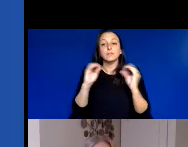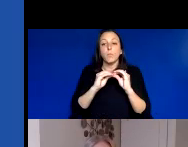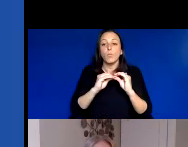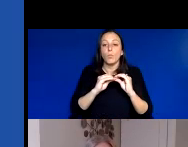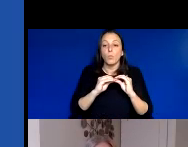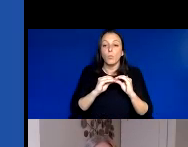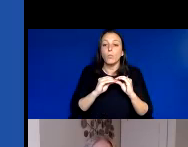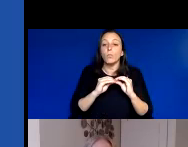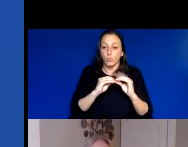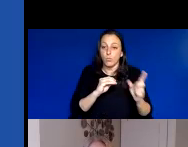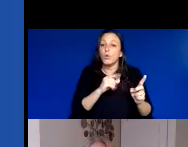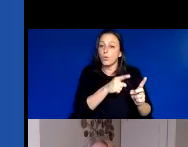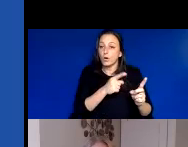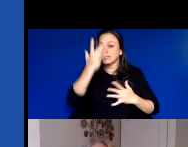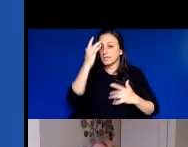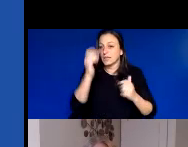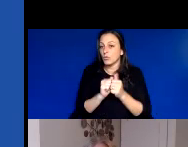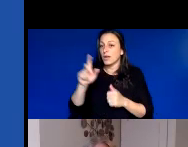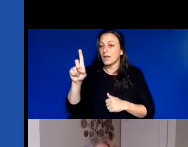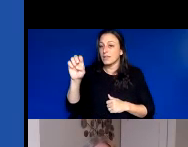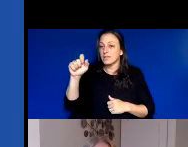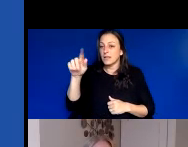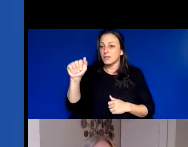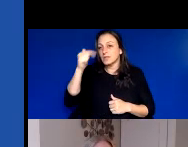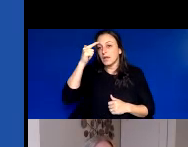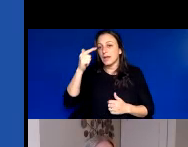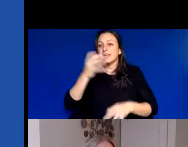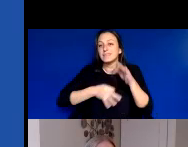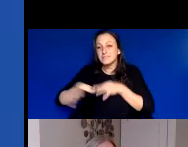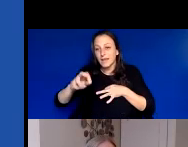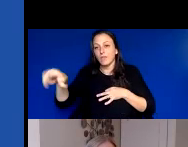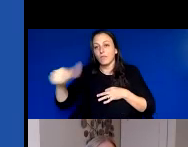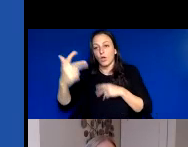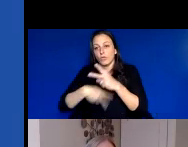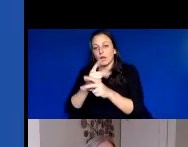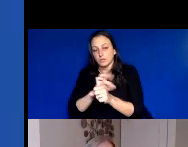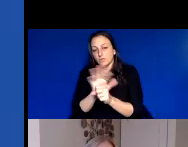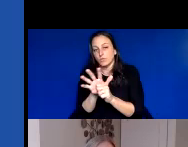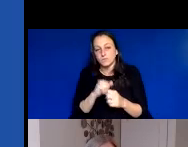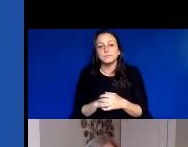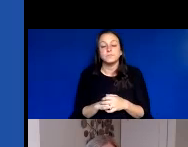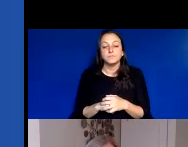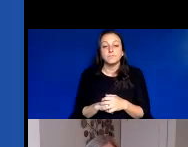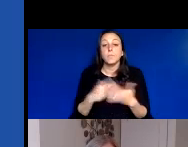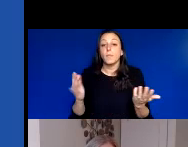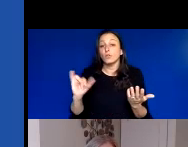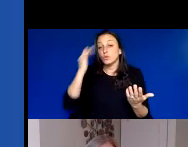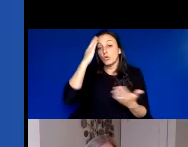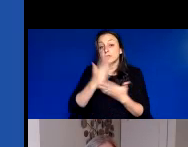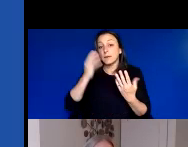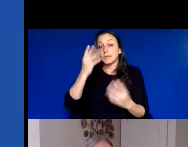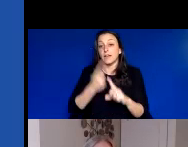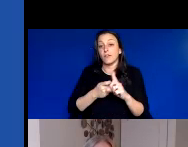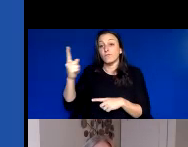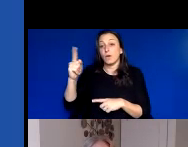due to Delta variant compared to other types of SARS-CoV-2 virus. We also know that some data coming out of the